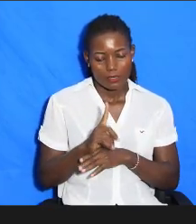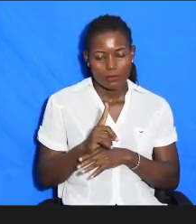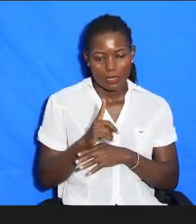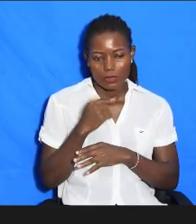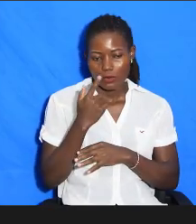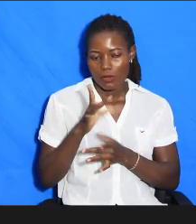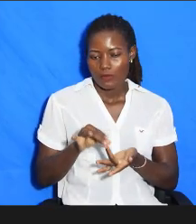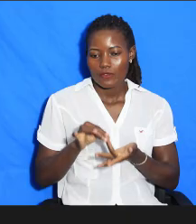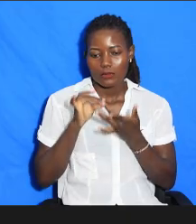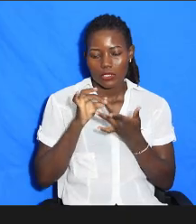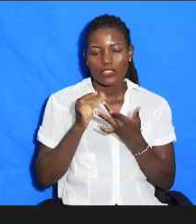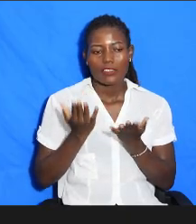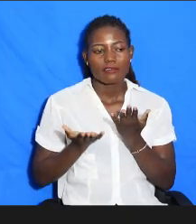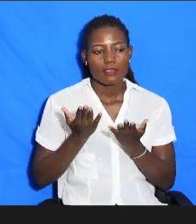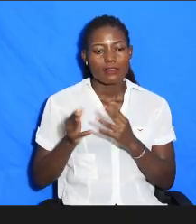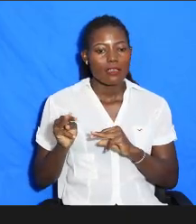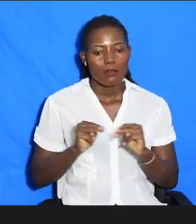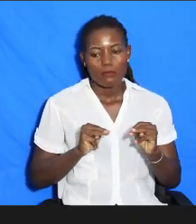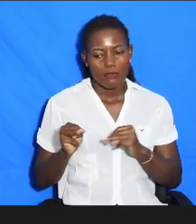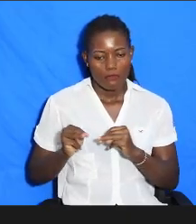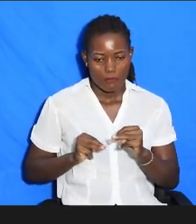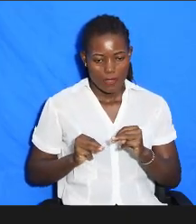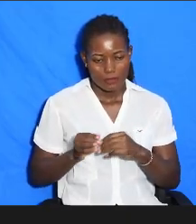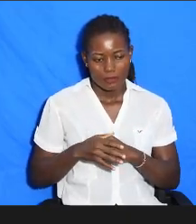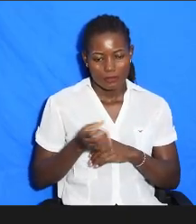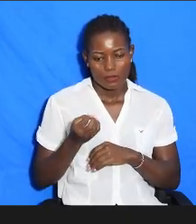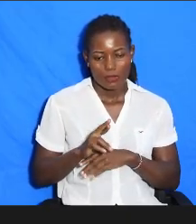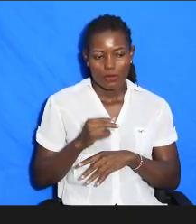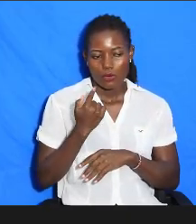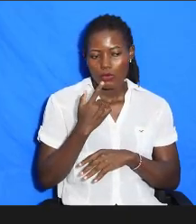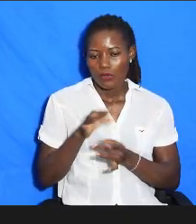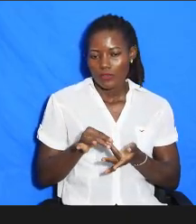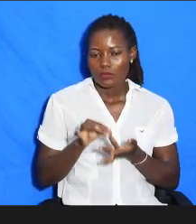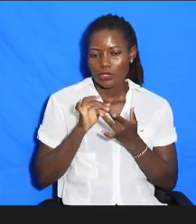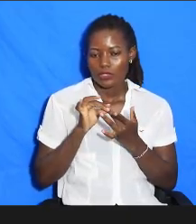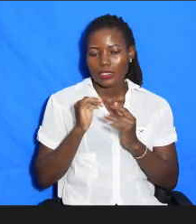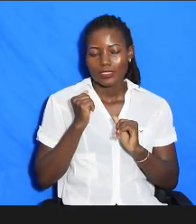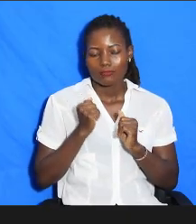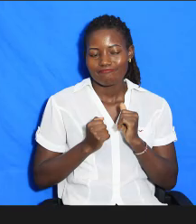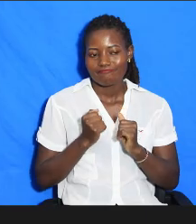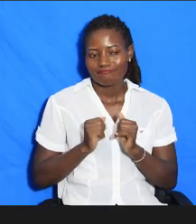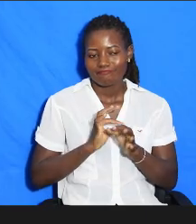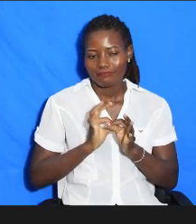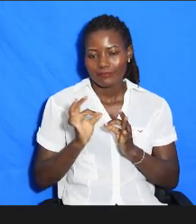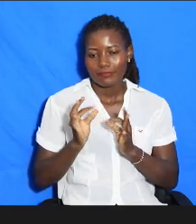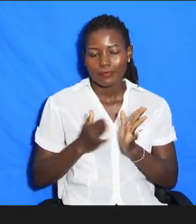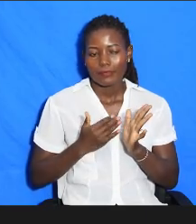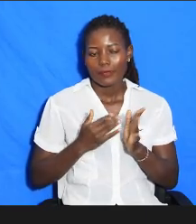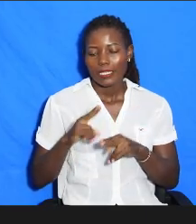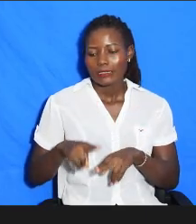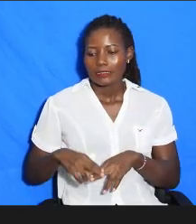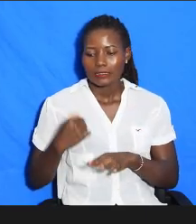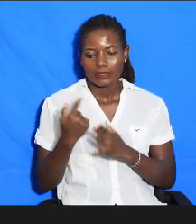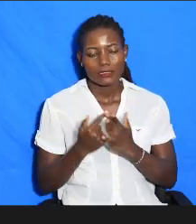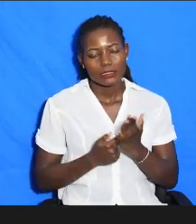who are specialized in either movement or who are specialized in sprints. They just come, sit down, have a dialogue, have a